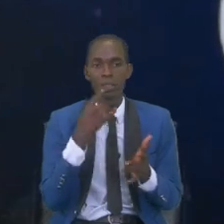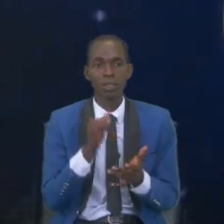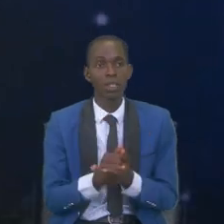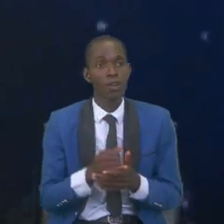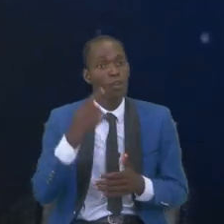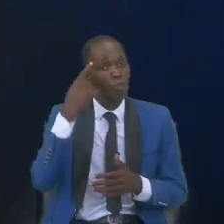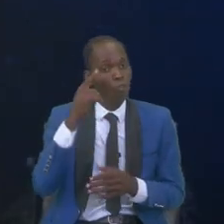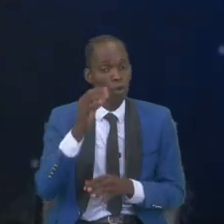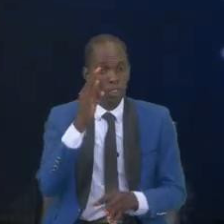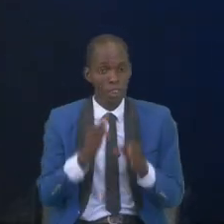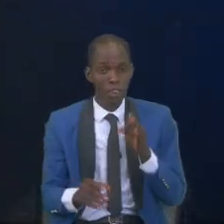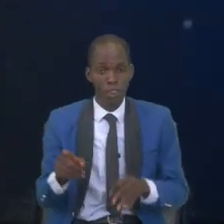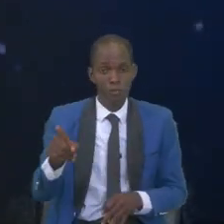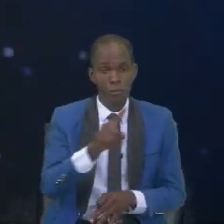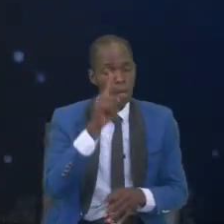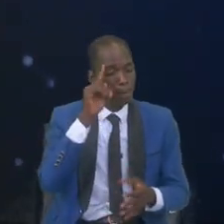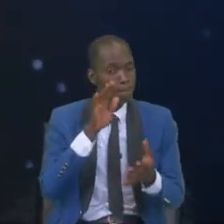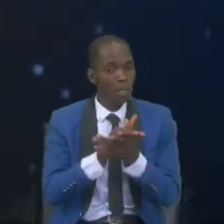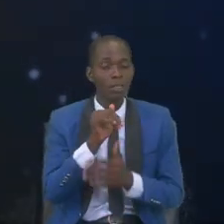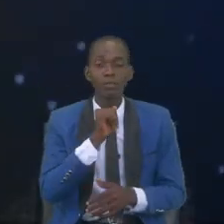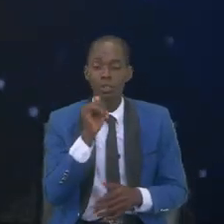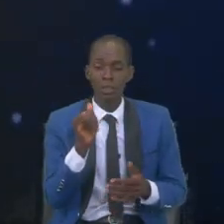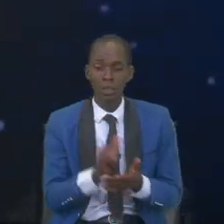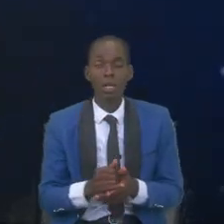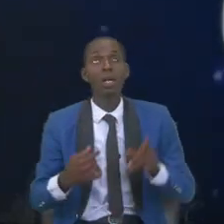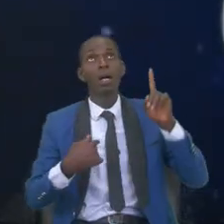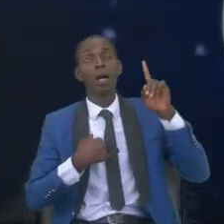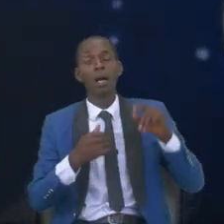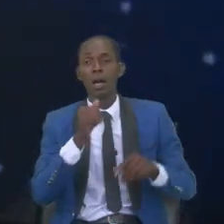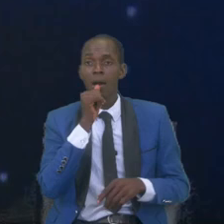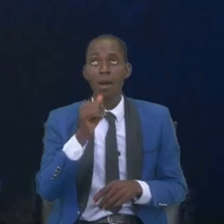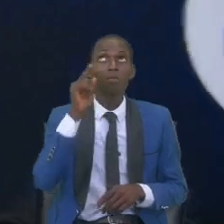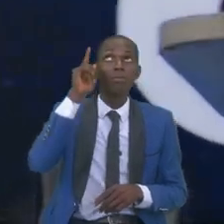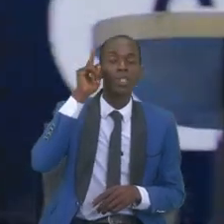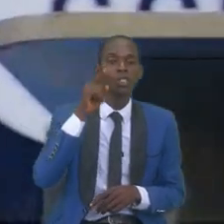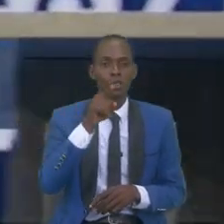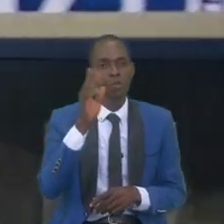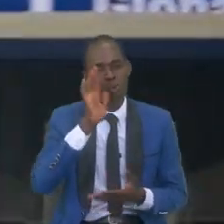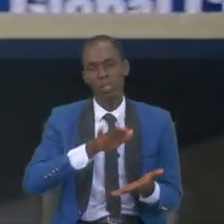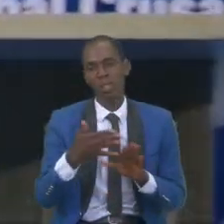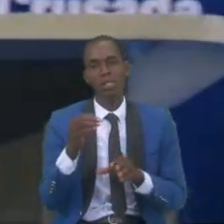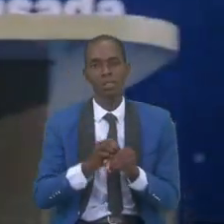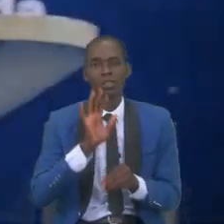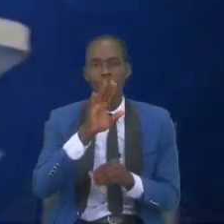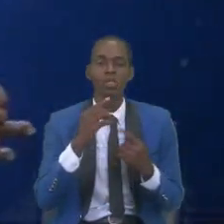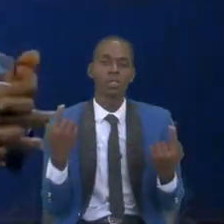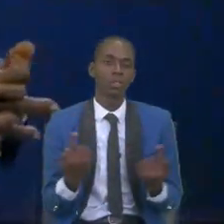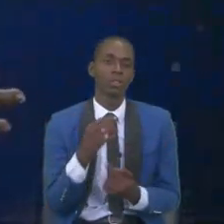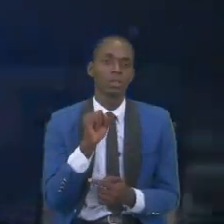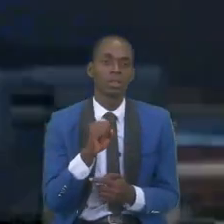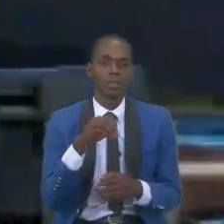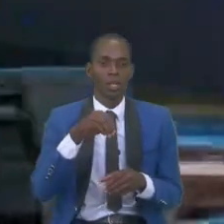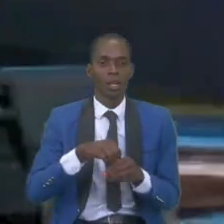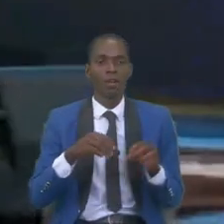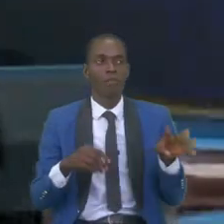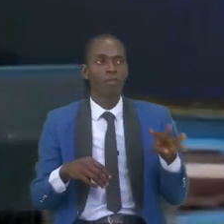ye believe not that I am he, ye shall die in your sins. Look at verse 44 there. In verse